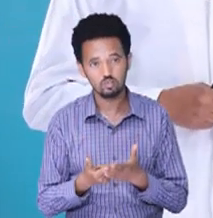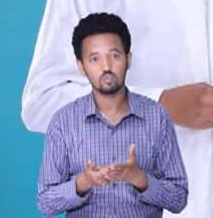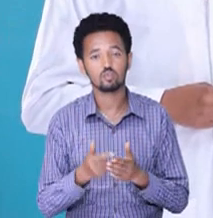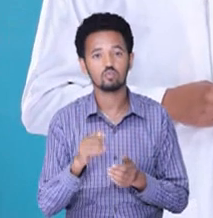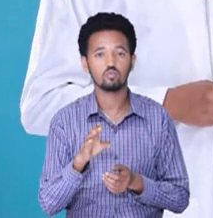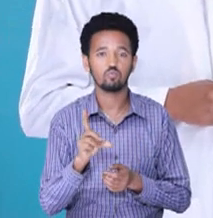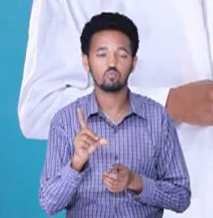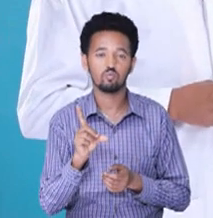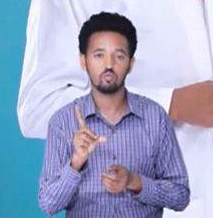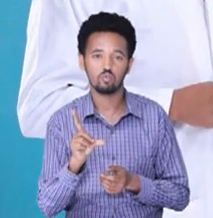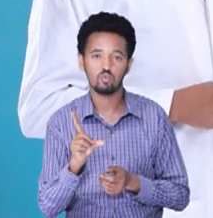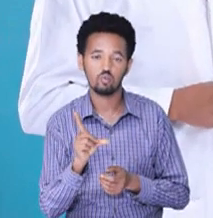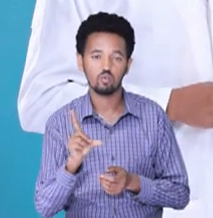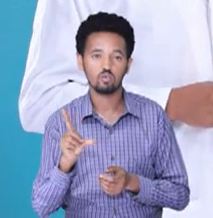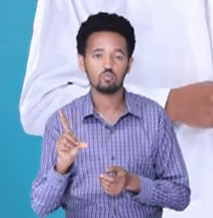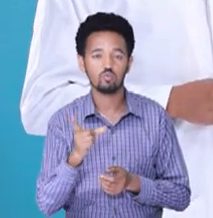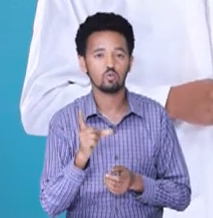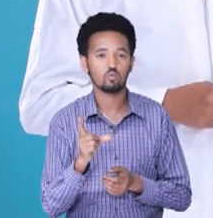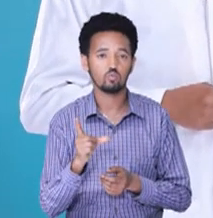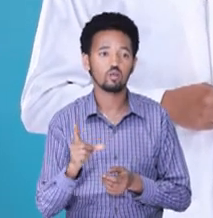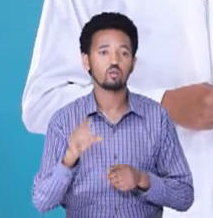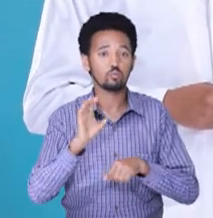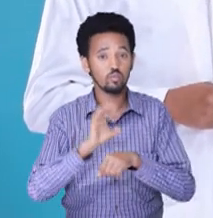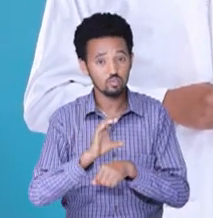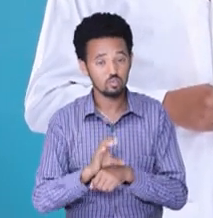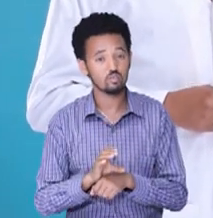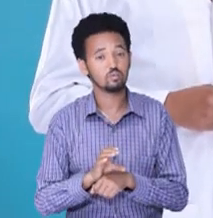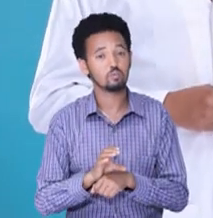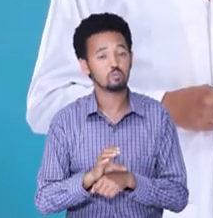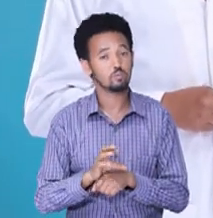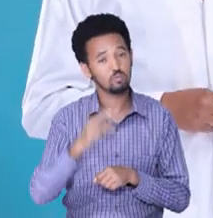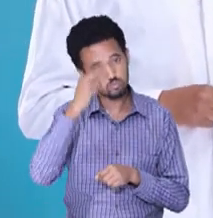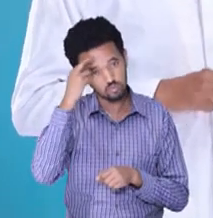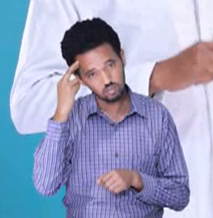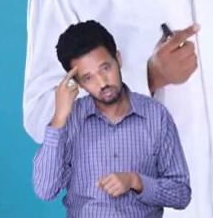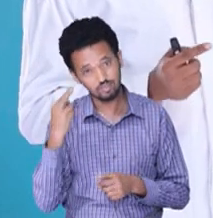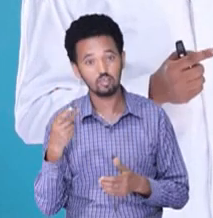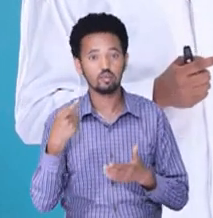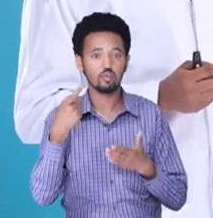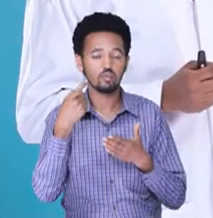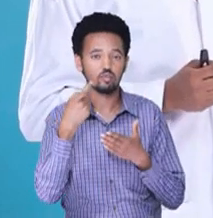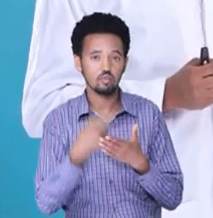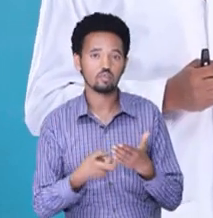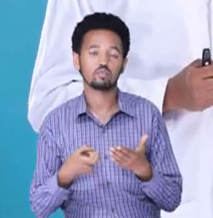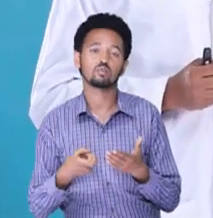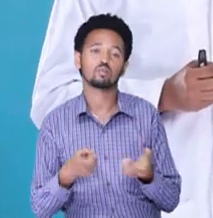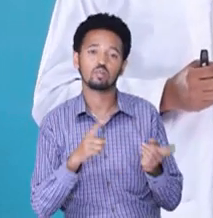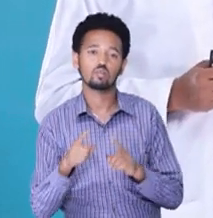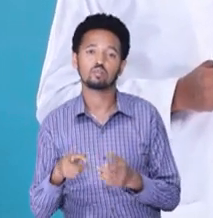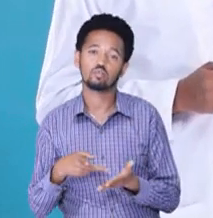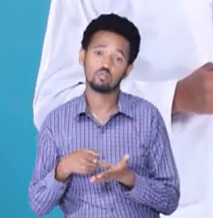dues and church tax, tithes, abolition of all forms of privilege, including